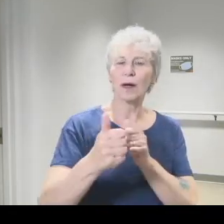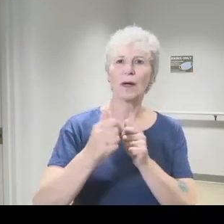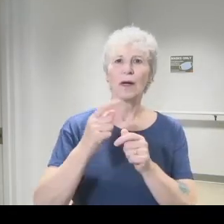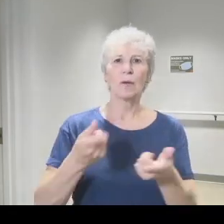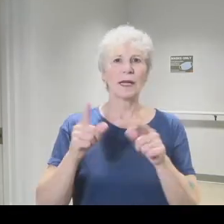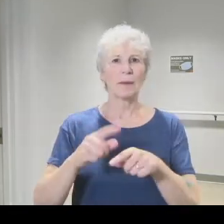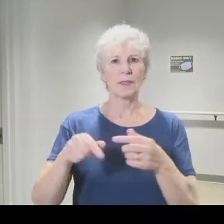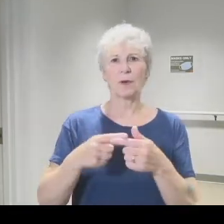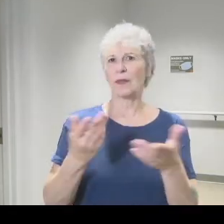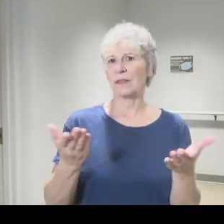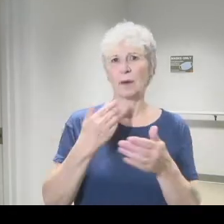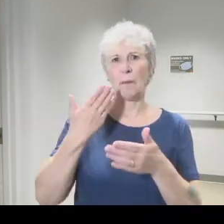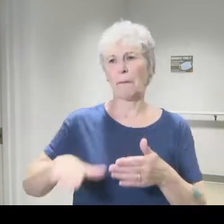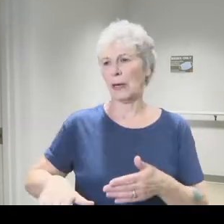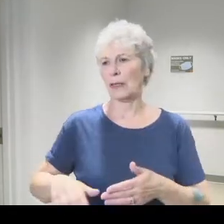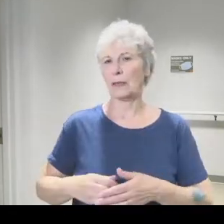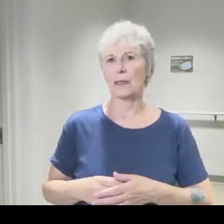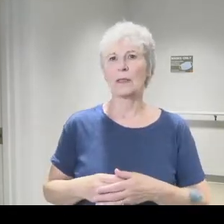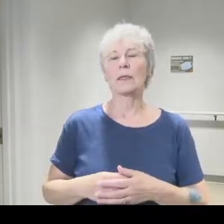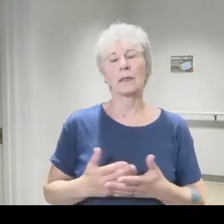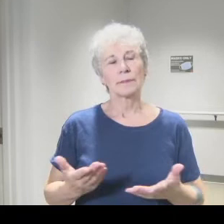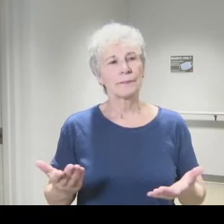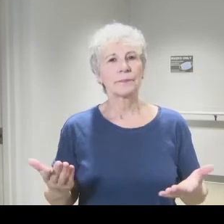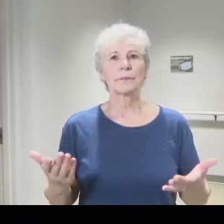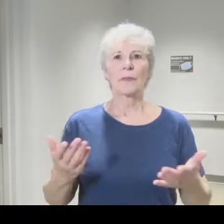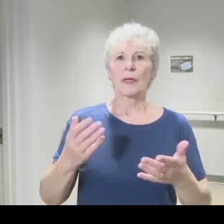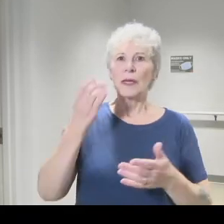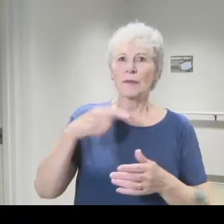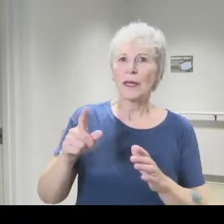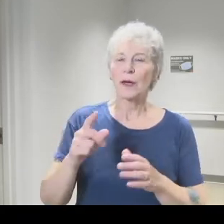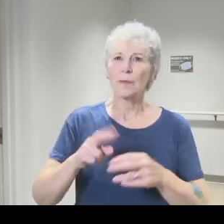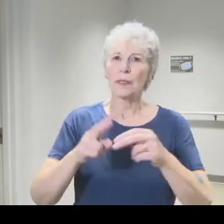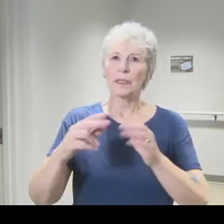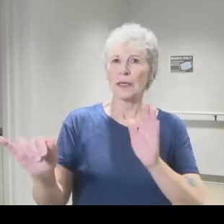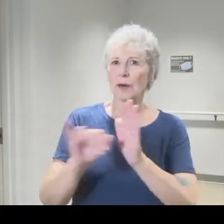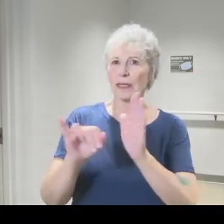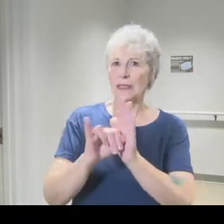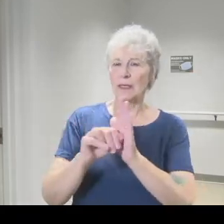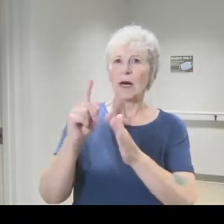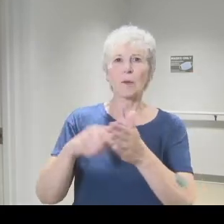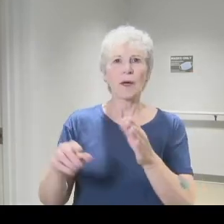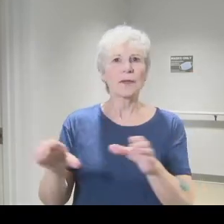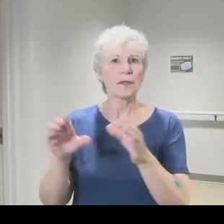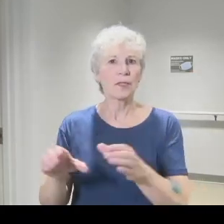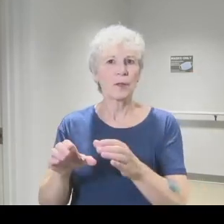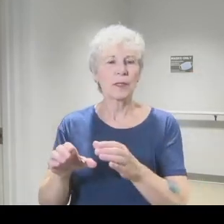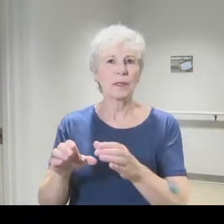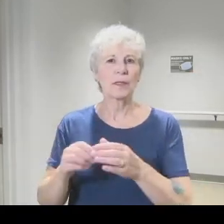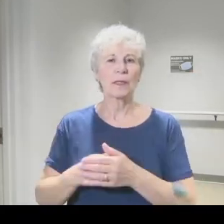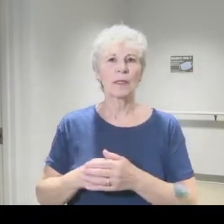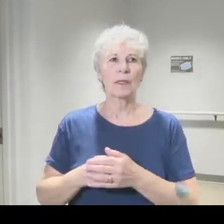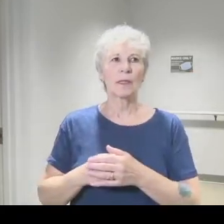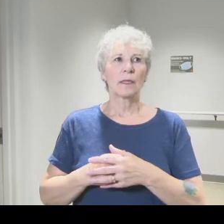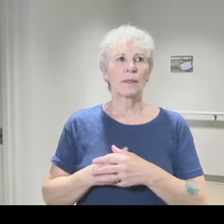sour, as often is the case with missionaries, right? If they're building their identity on what they're doing, and if they're a typical Muslim going to